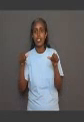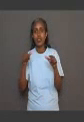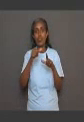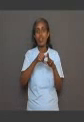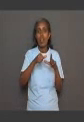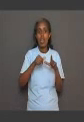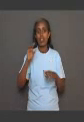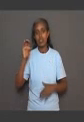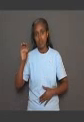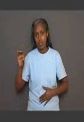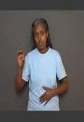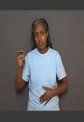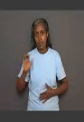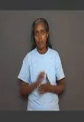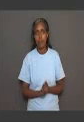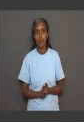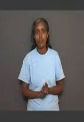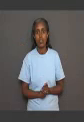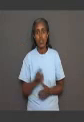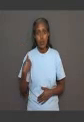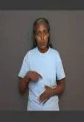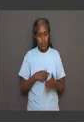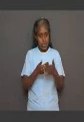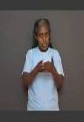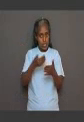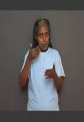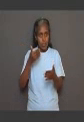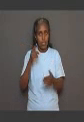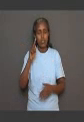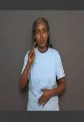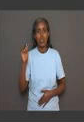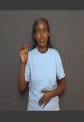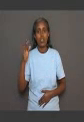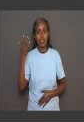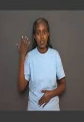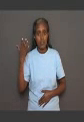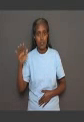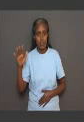the measure of angle C. We subtract